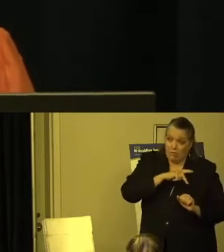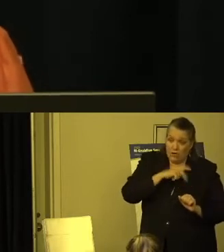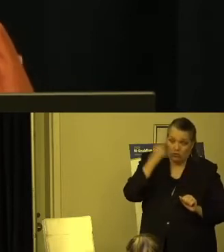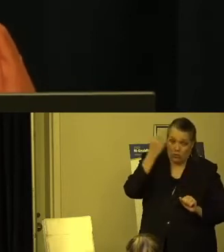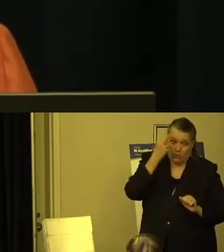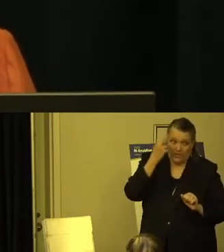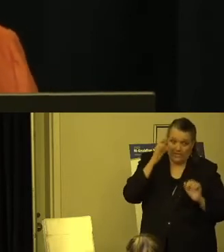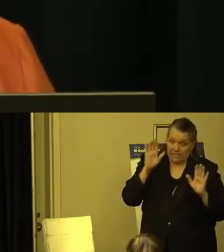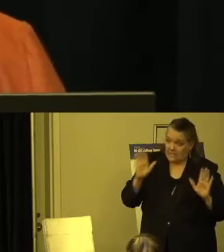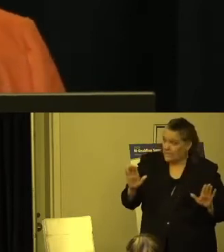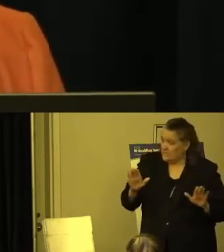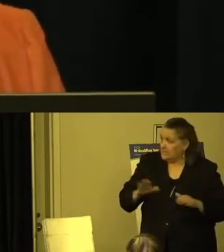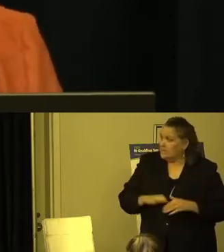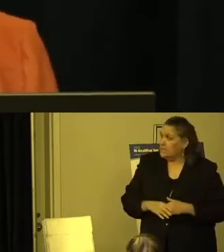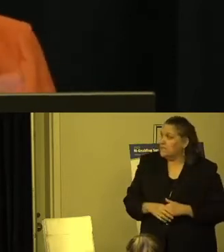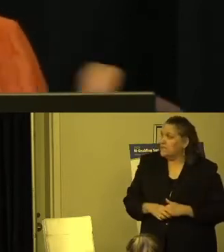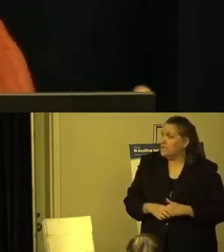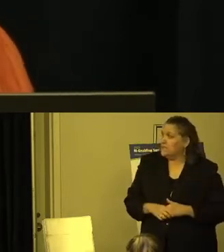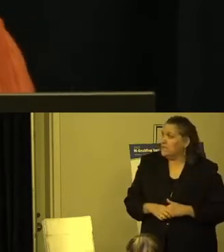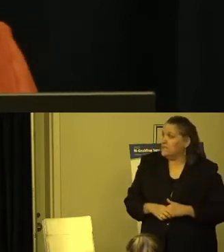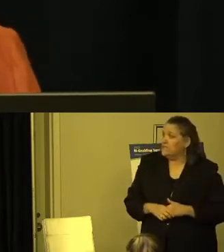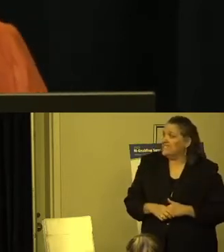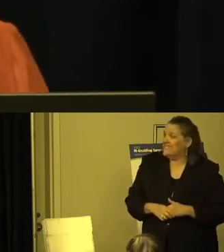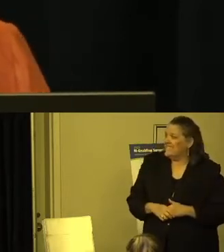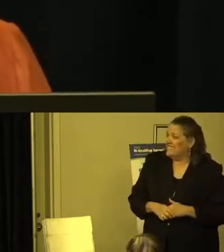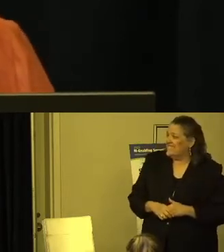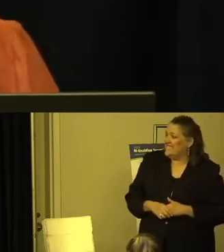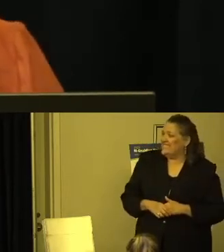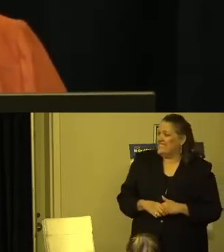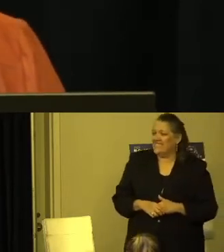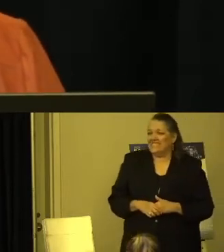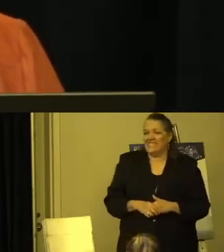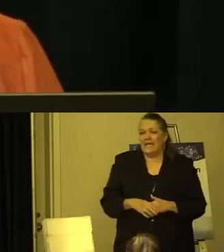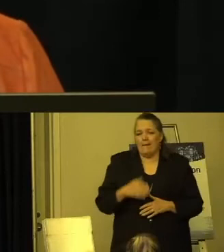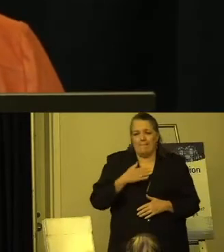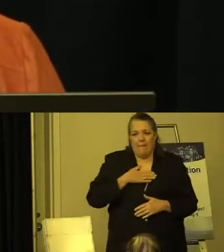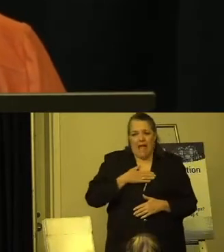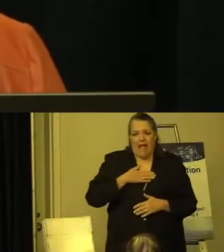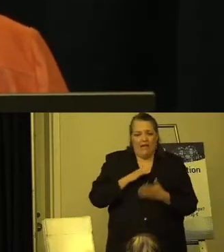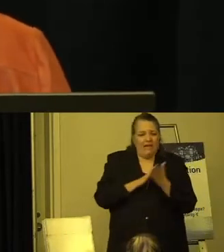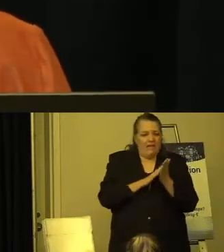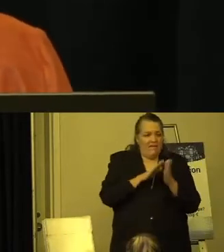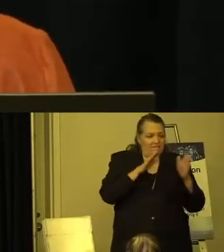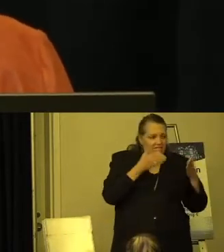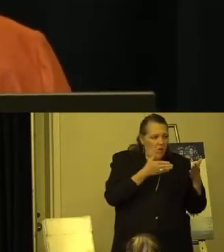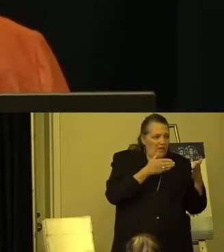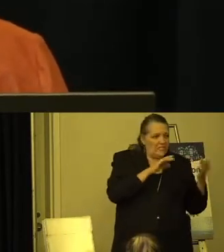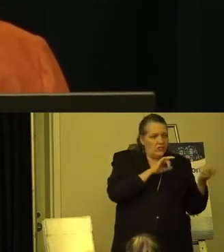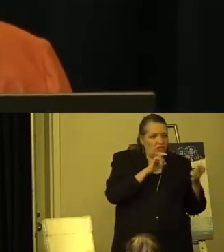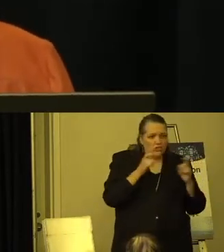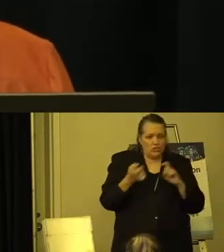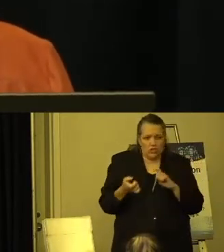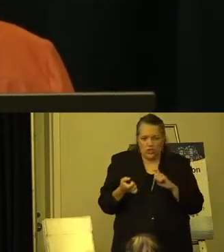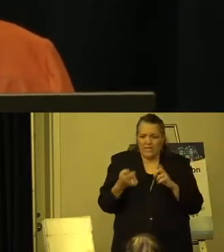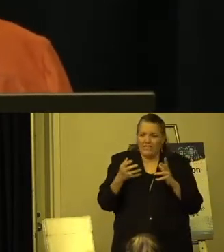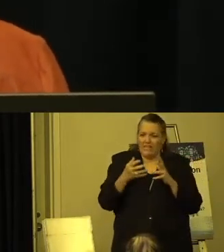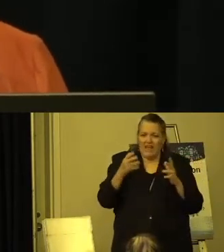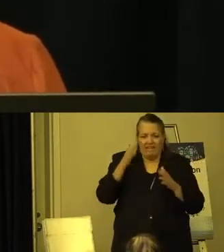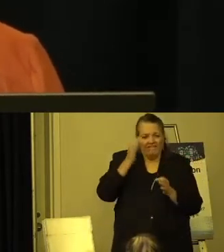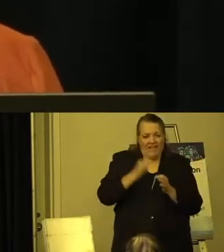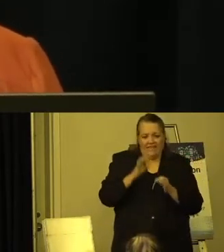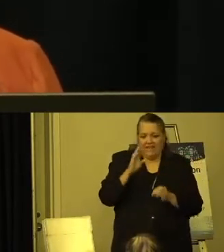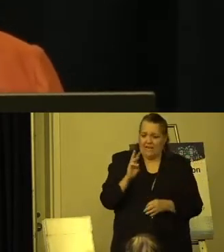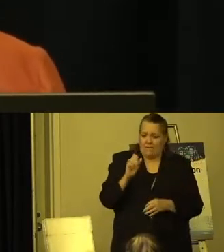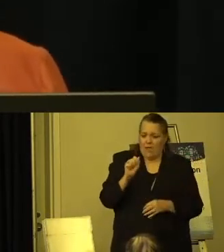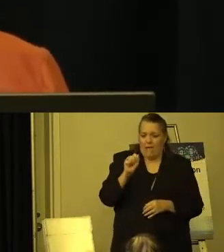years. My attention had shifted, and I have a lot of faith in WAY